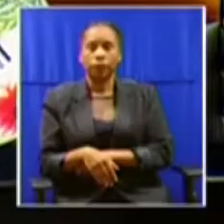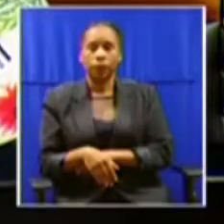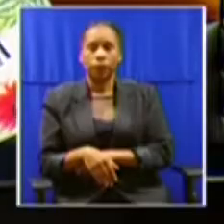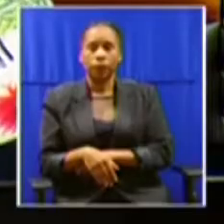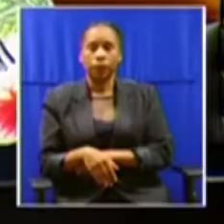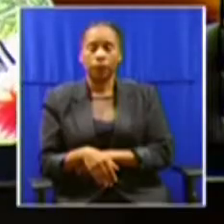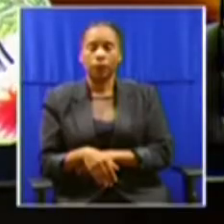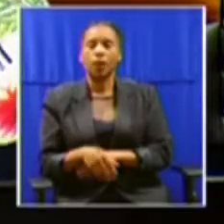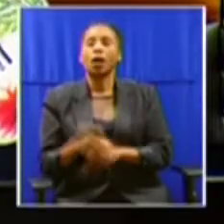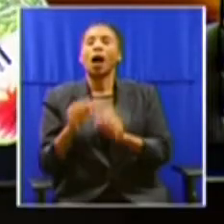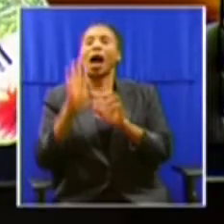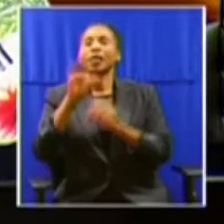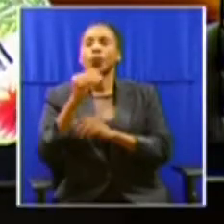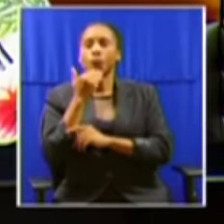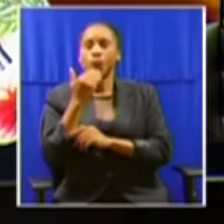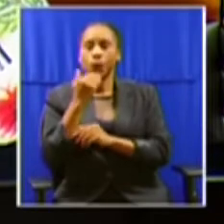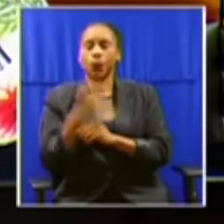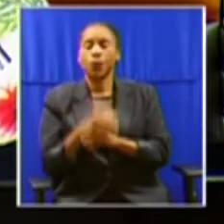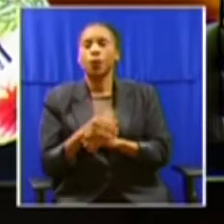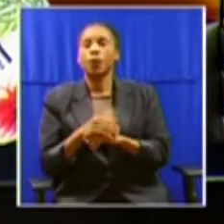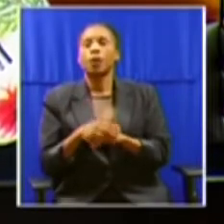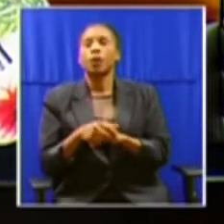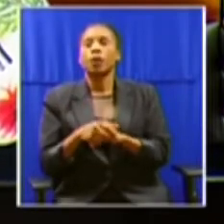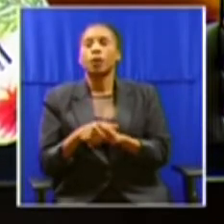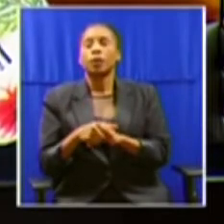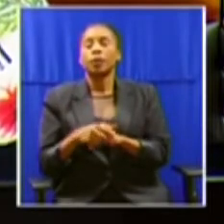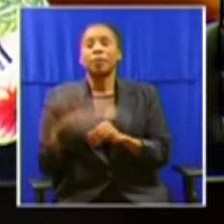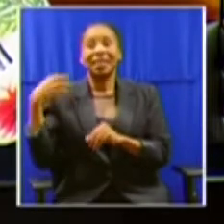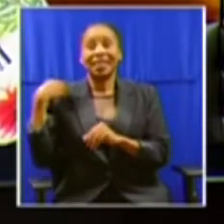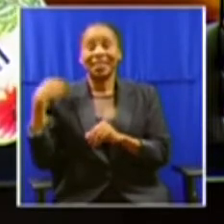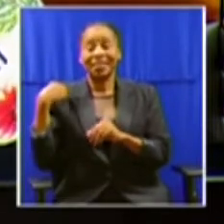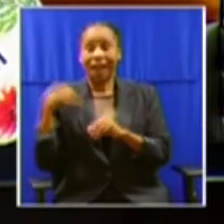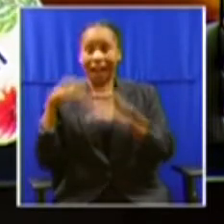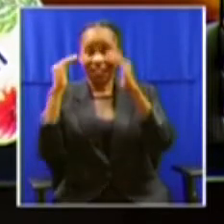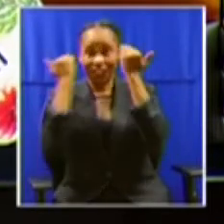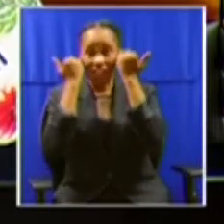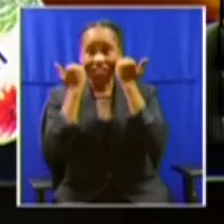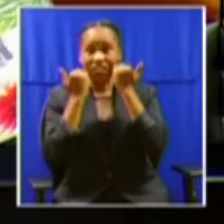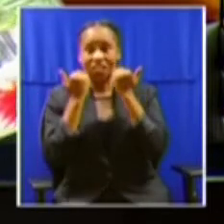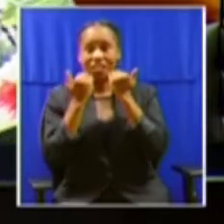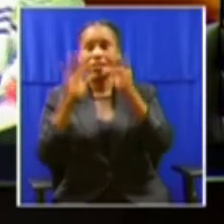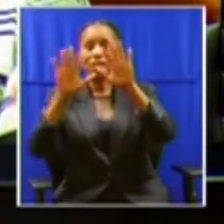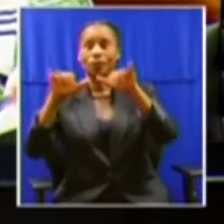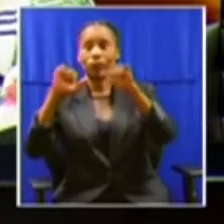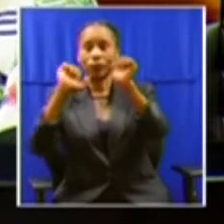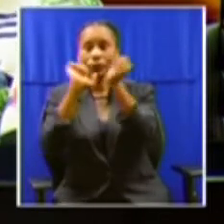To the Minister of Justice and Correctional Service. You are welcome,